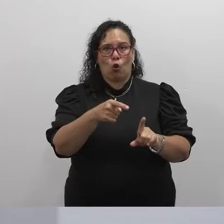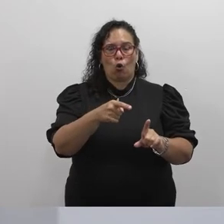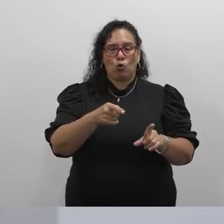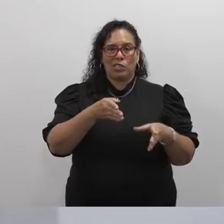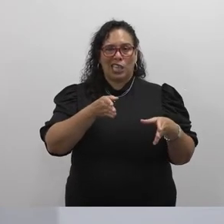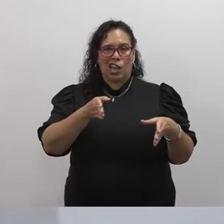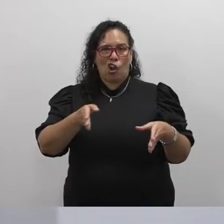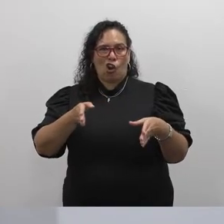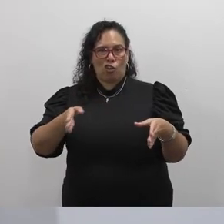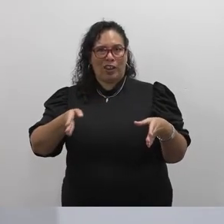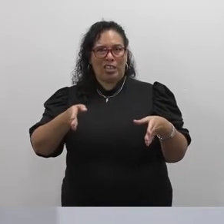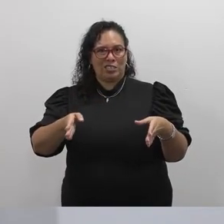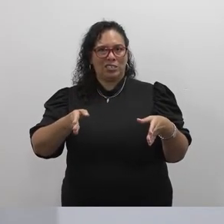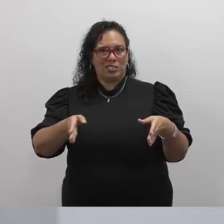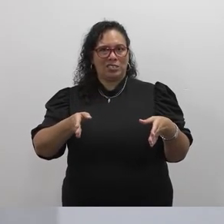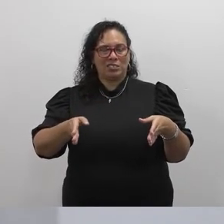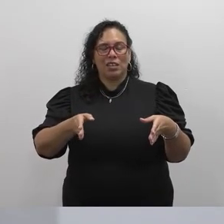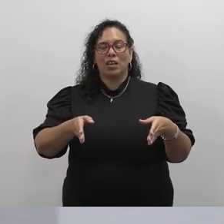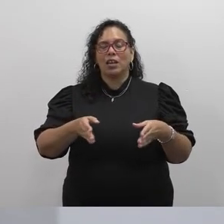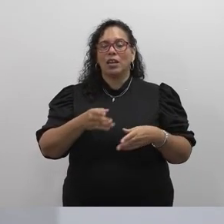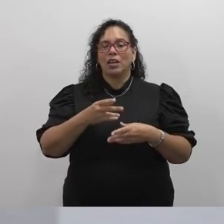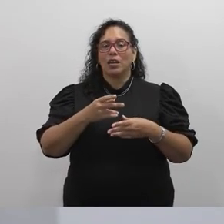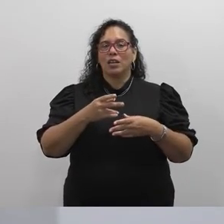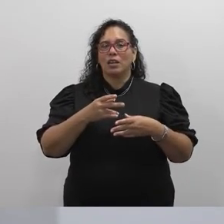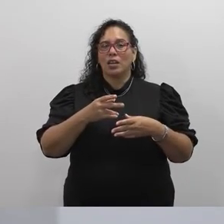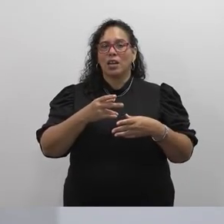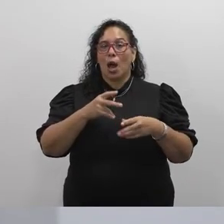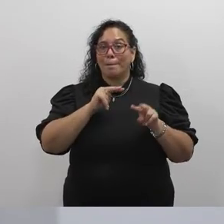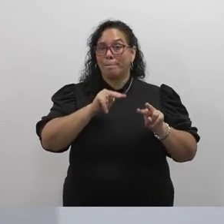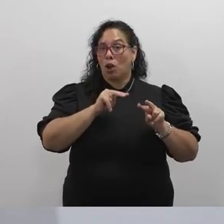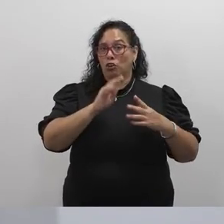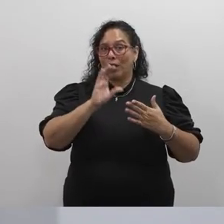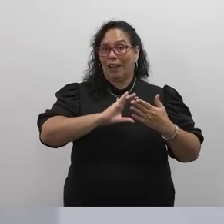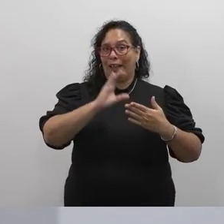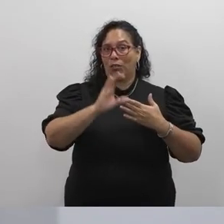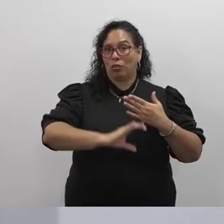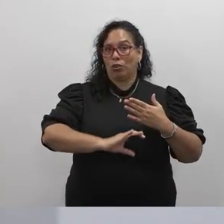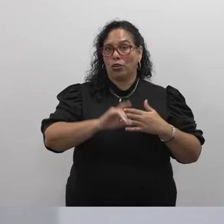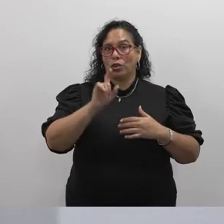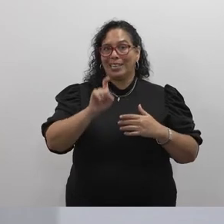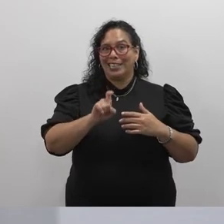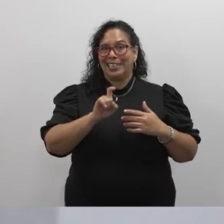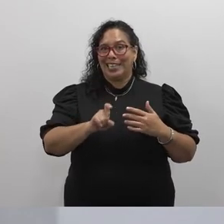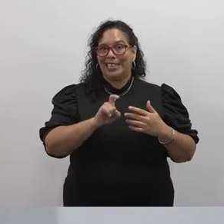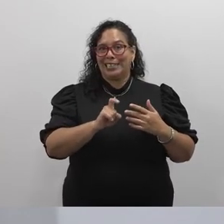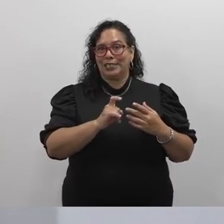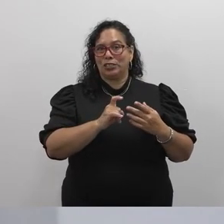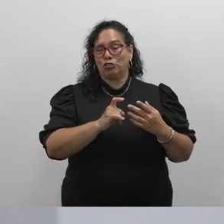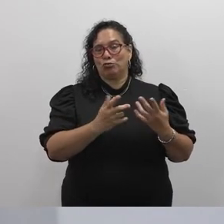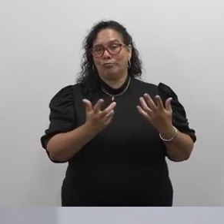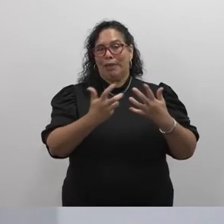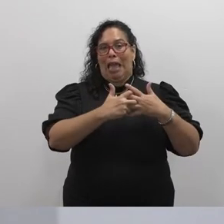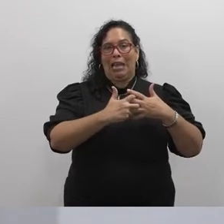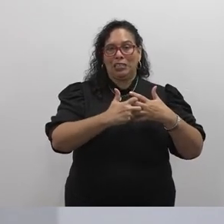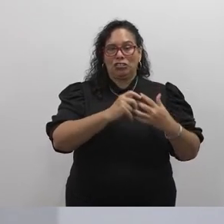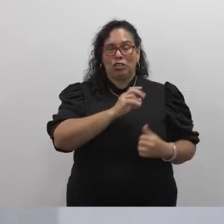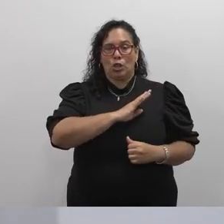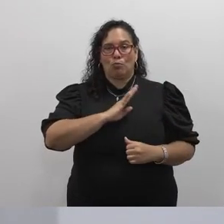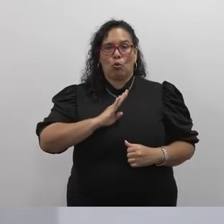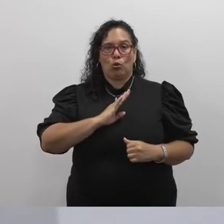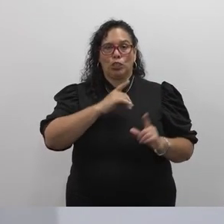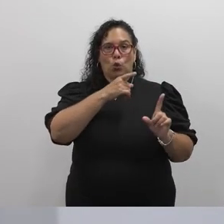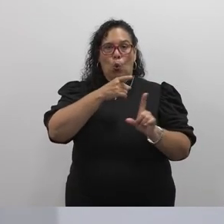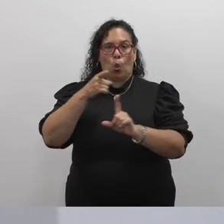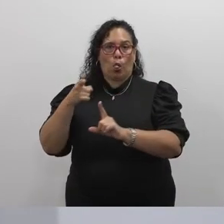We're preparing a monitoring calendar that will then need to be perhaps massage to match up to the board's goals